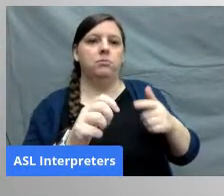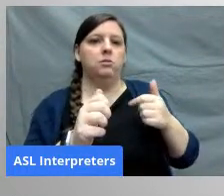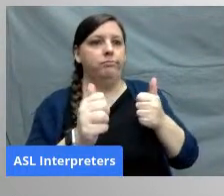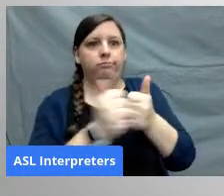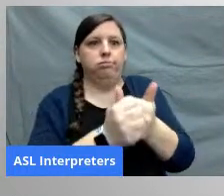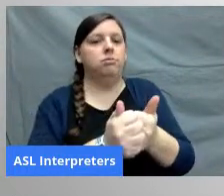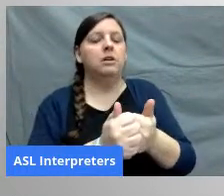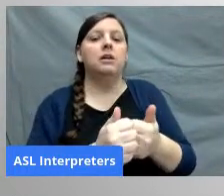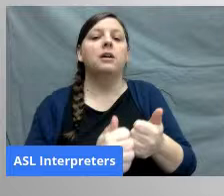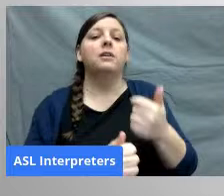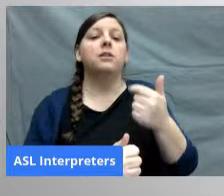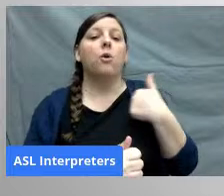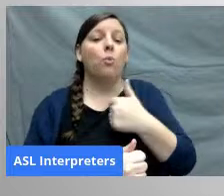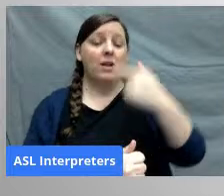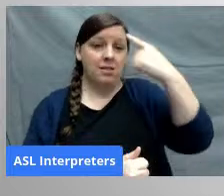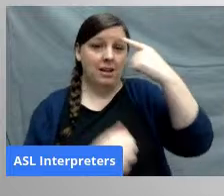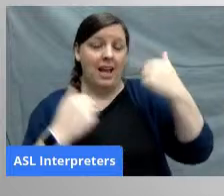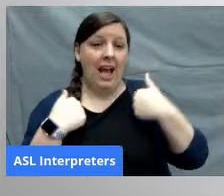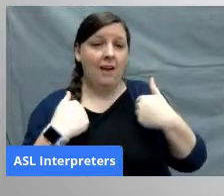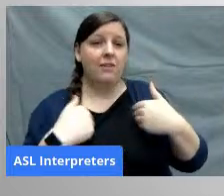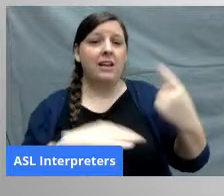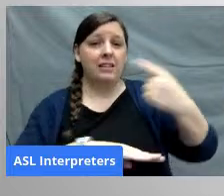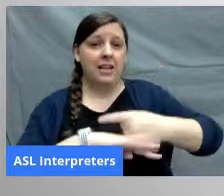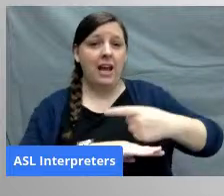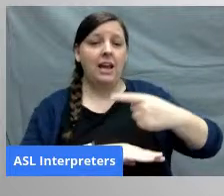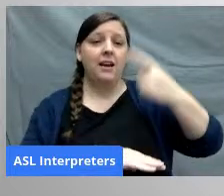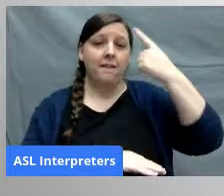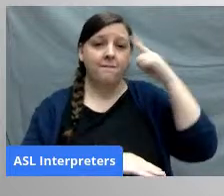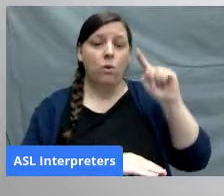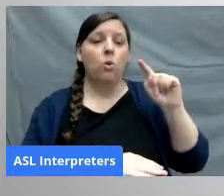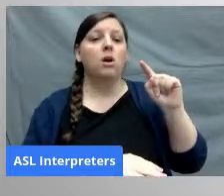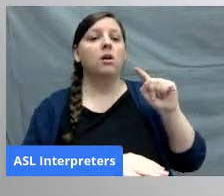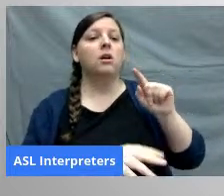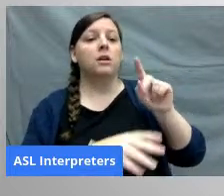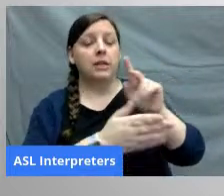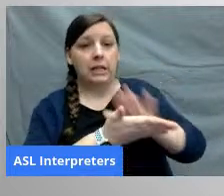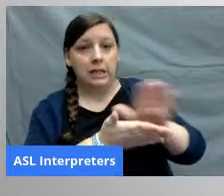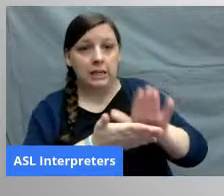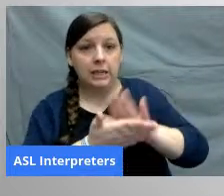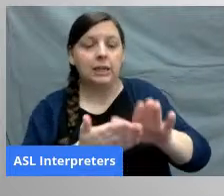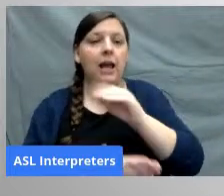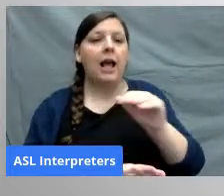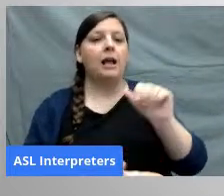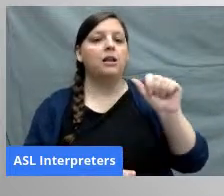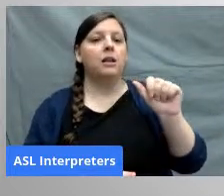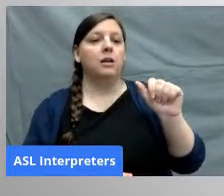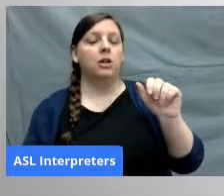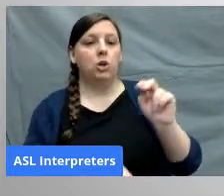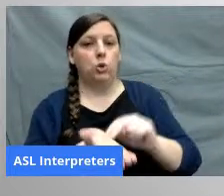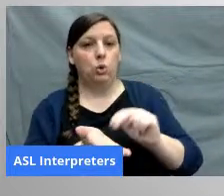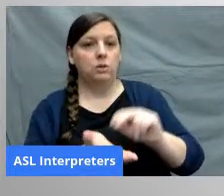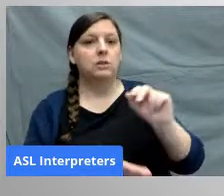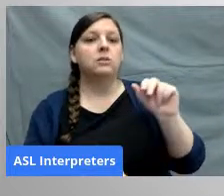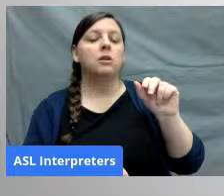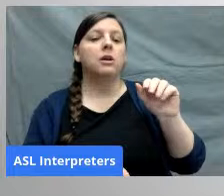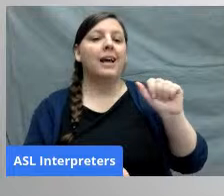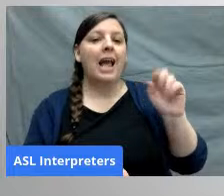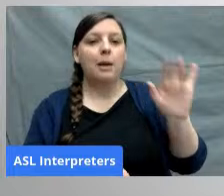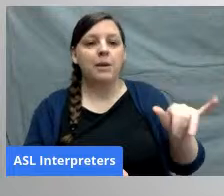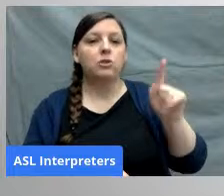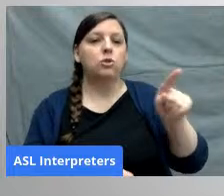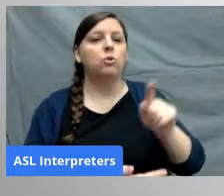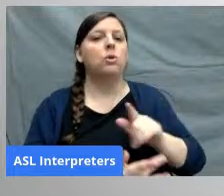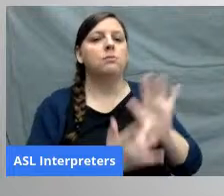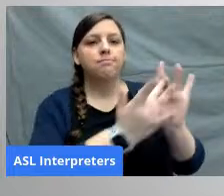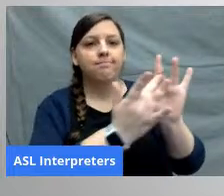and Nurse Amy and her team can contact trace would be beneficial to our students and our staff. And Nurse Amy mentioned that